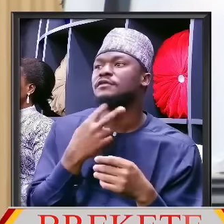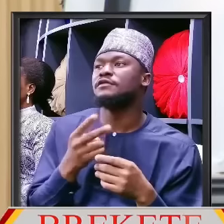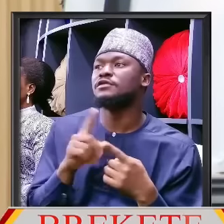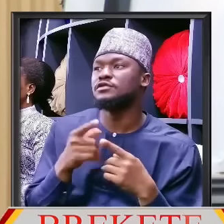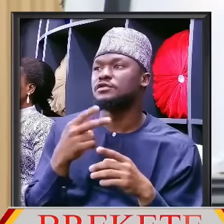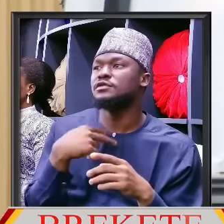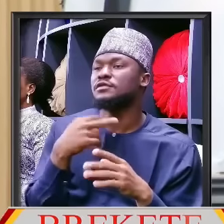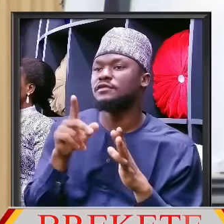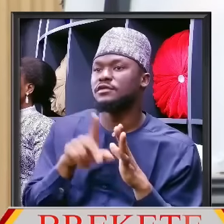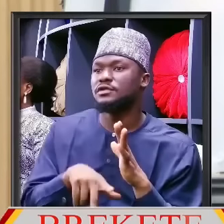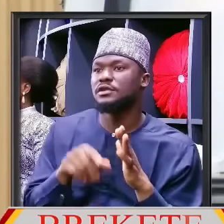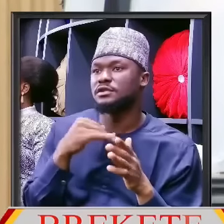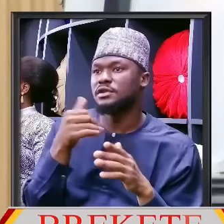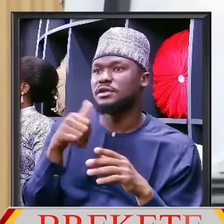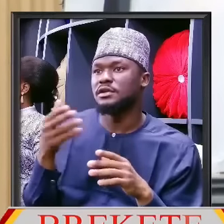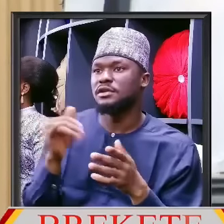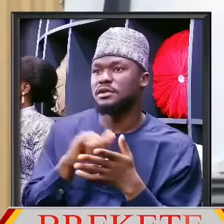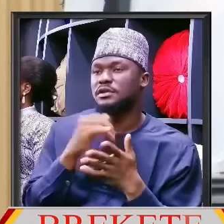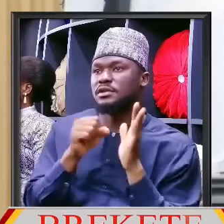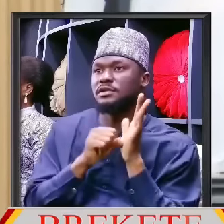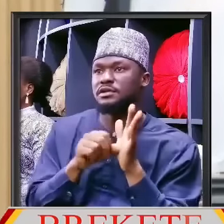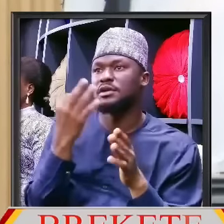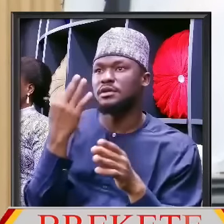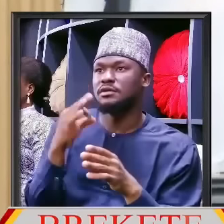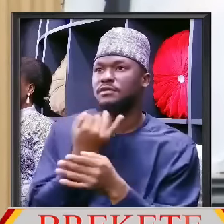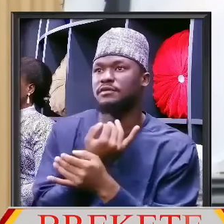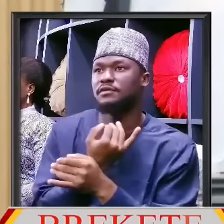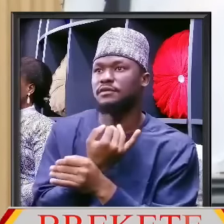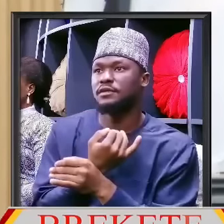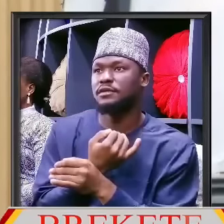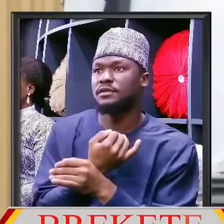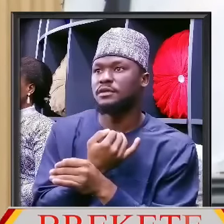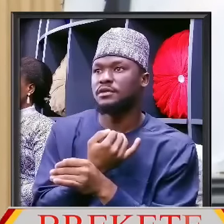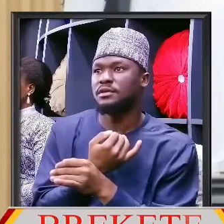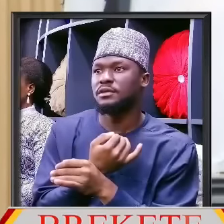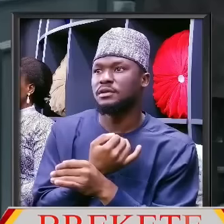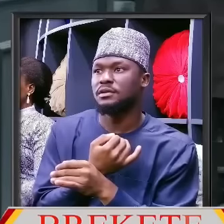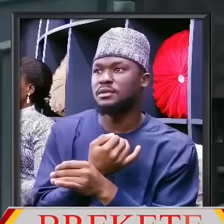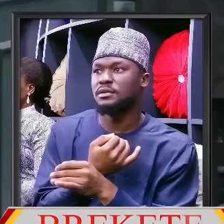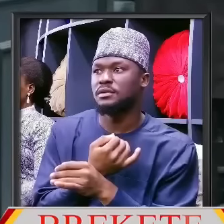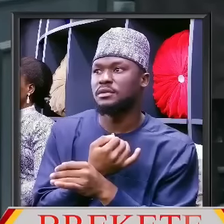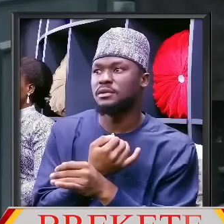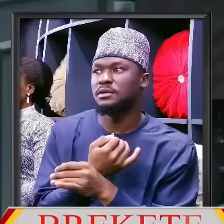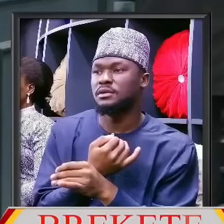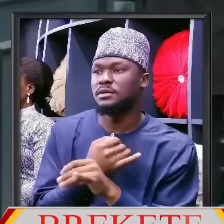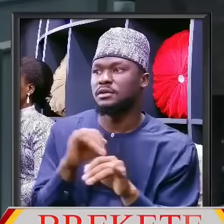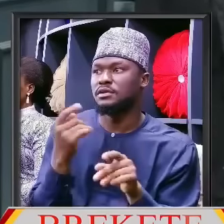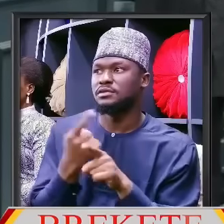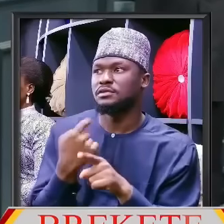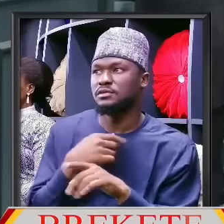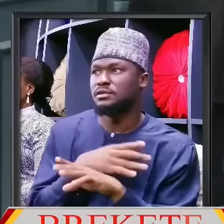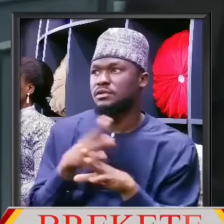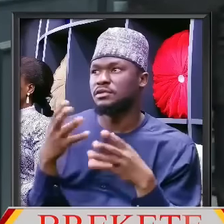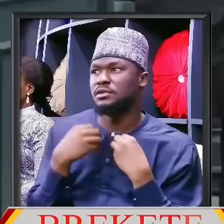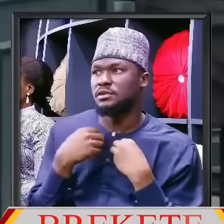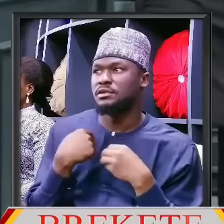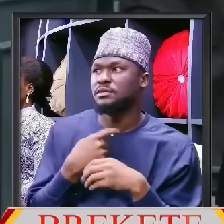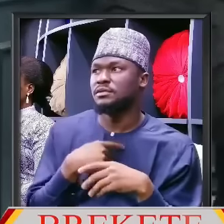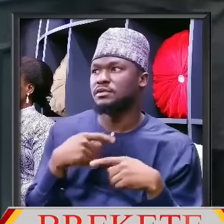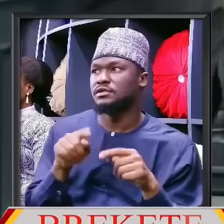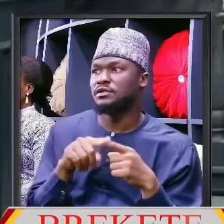and anything will be like sign of injustice. We know they accept them at all. We